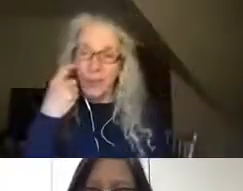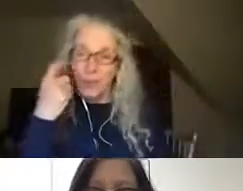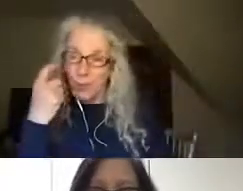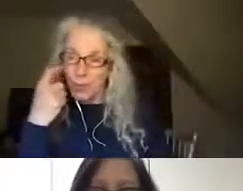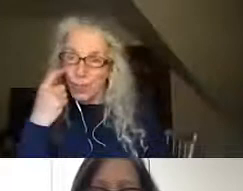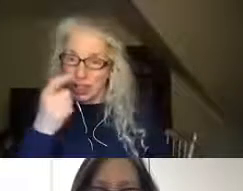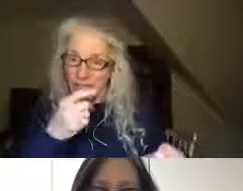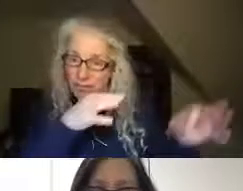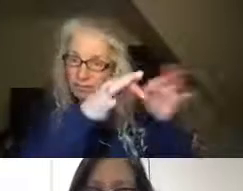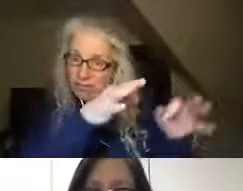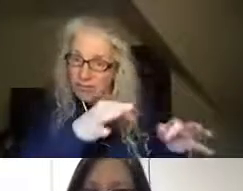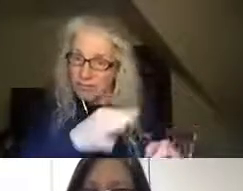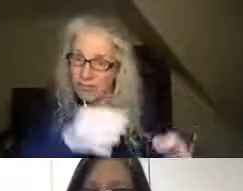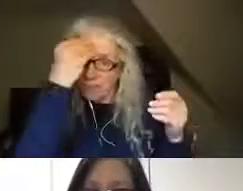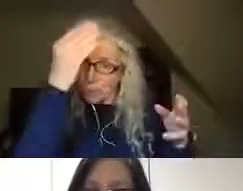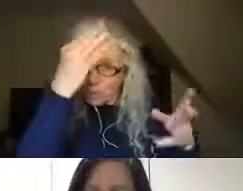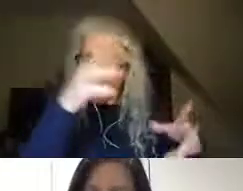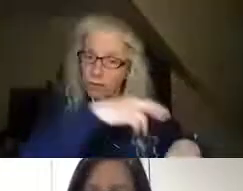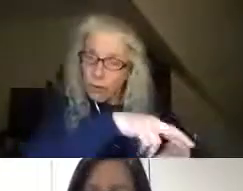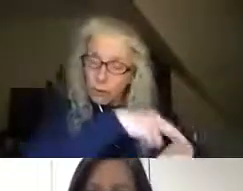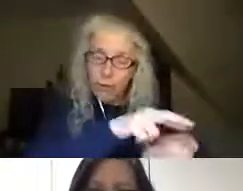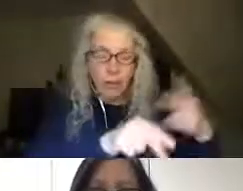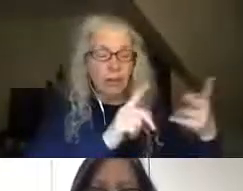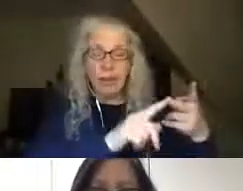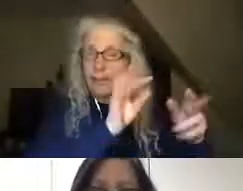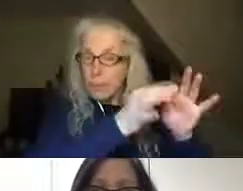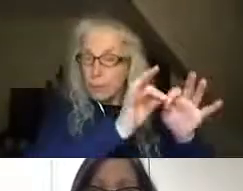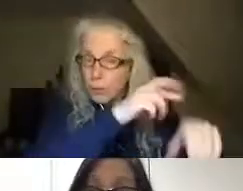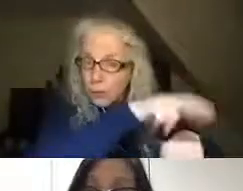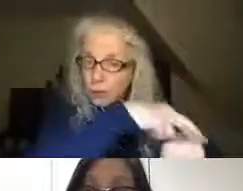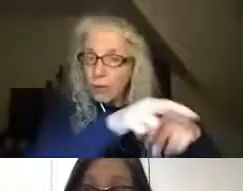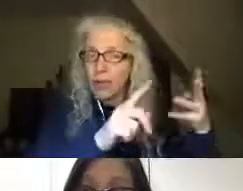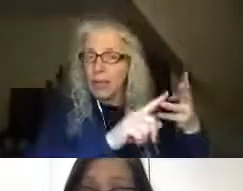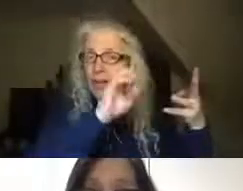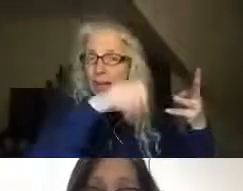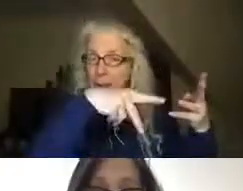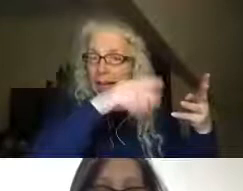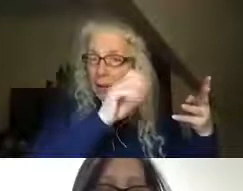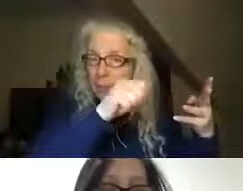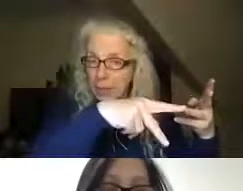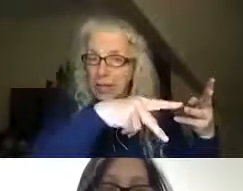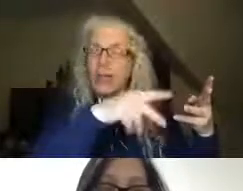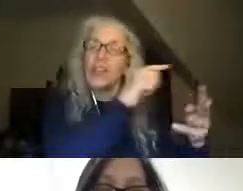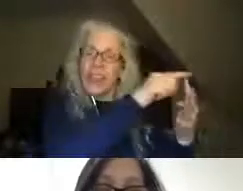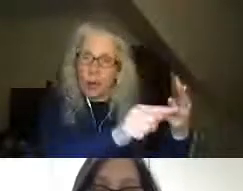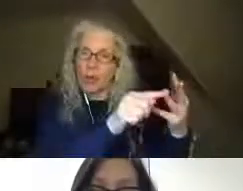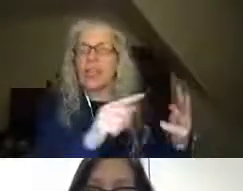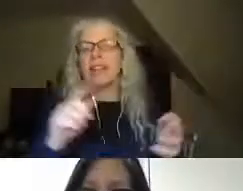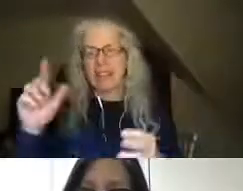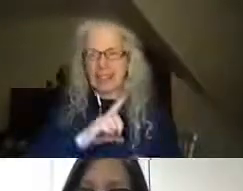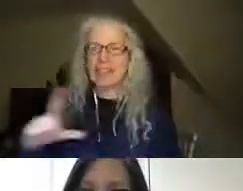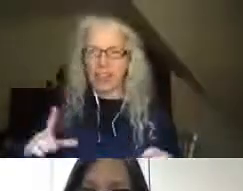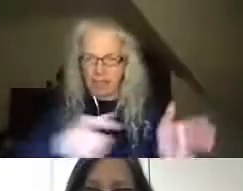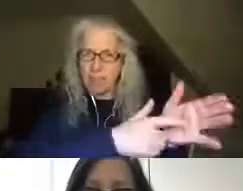shared, which are all legislatively mandated and staffed by FTEs, the Healthcare System